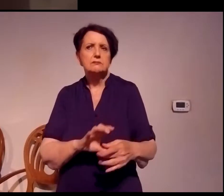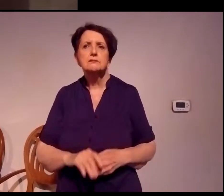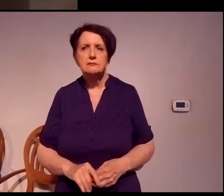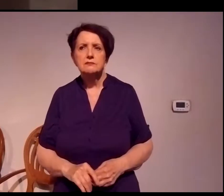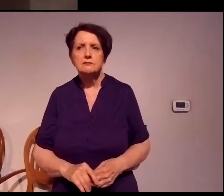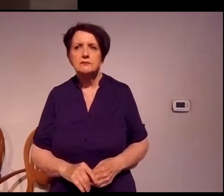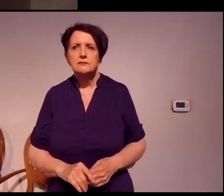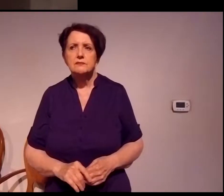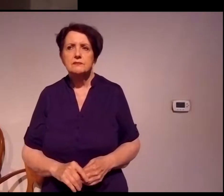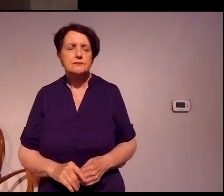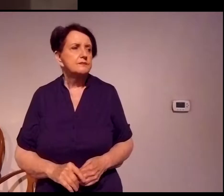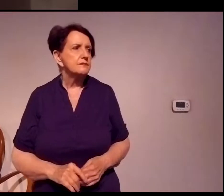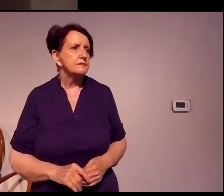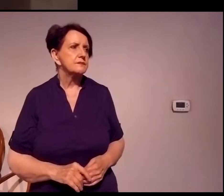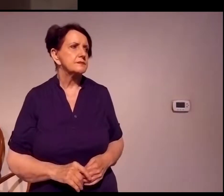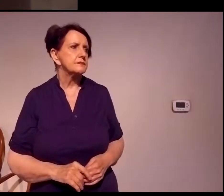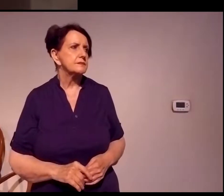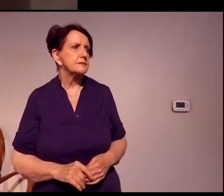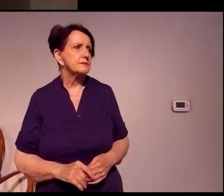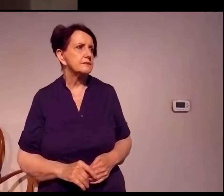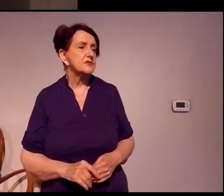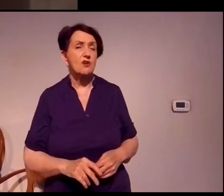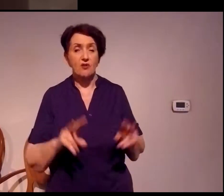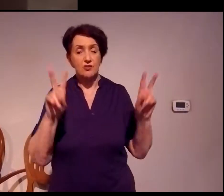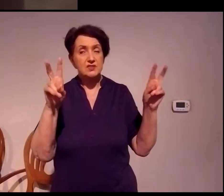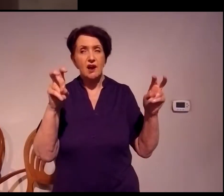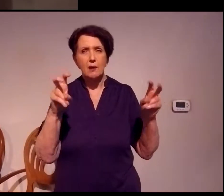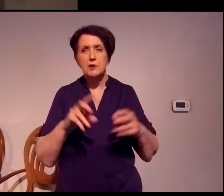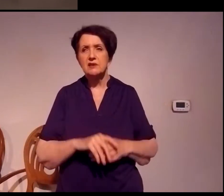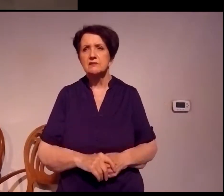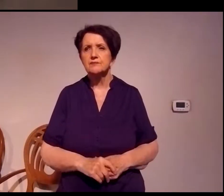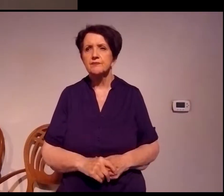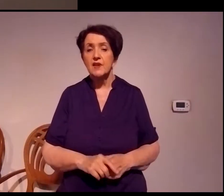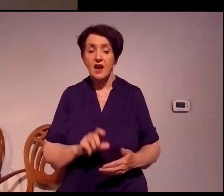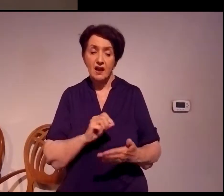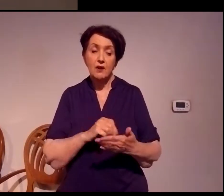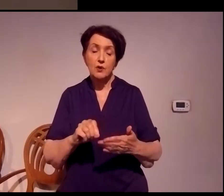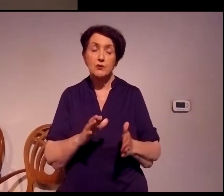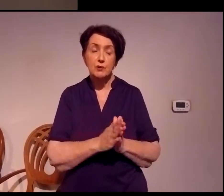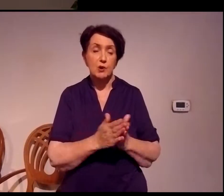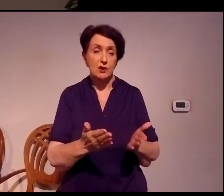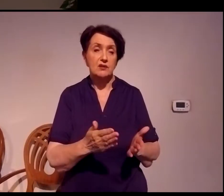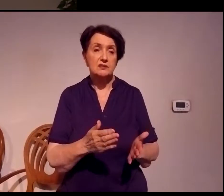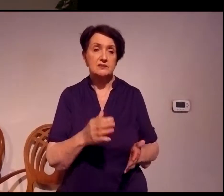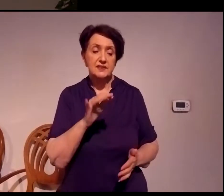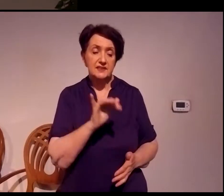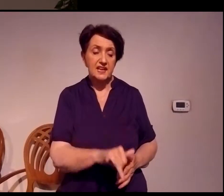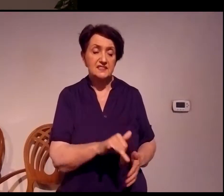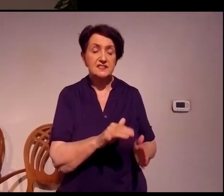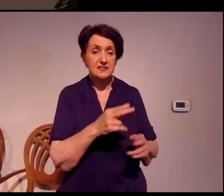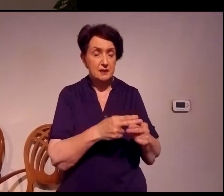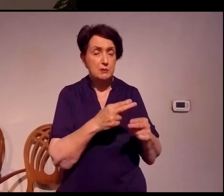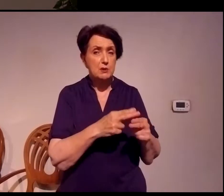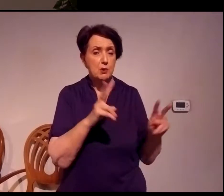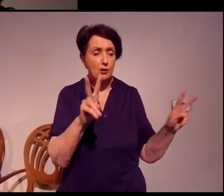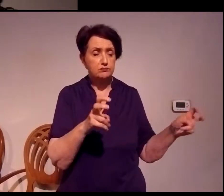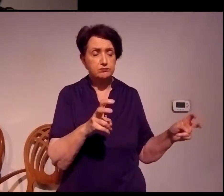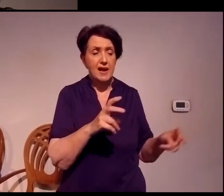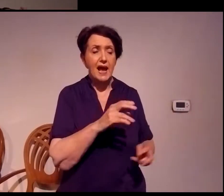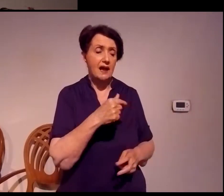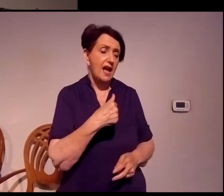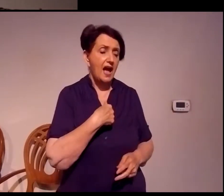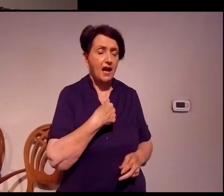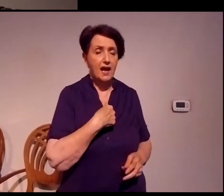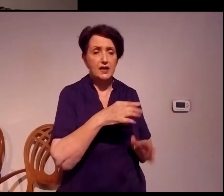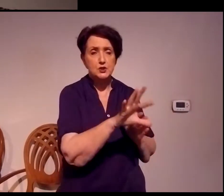So this topic is, I wrote the book. That's the name of my book, I Choose Me, right? And I